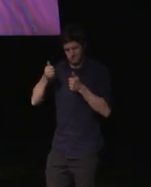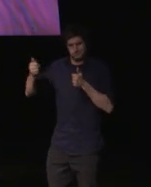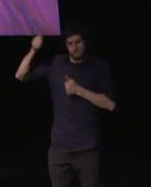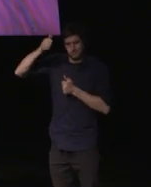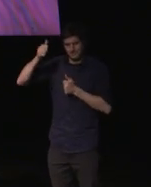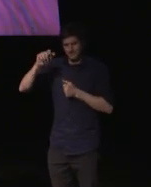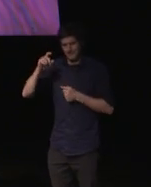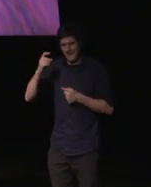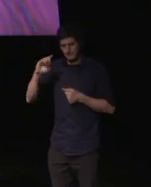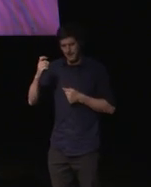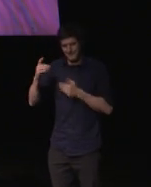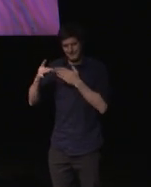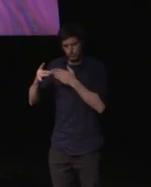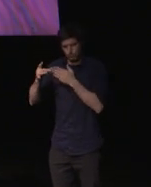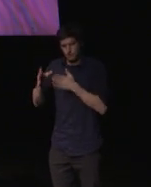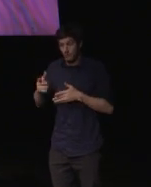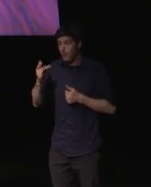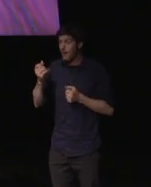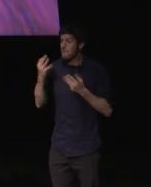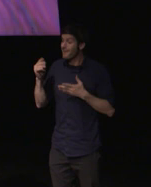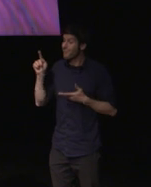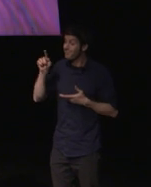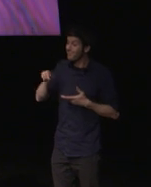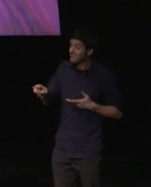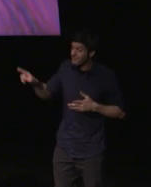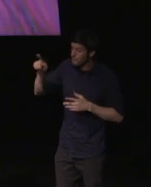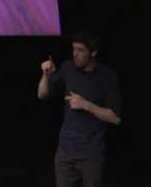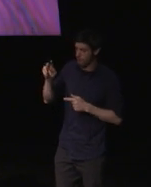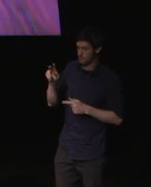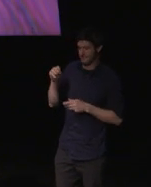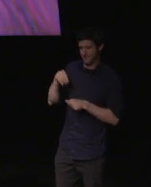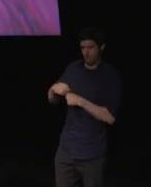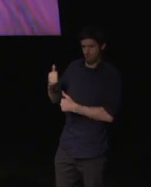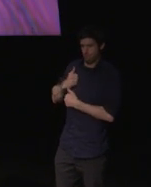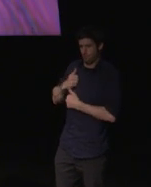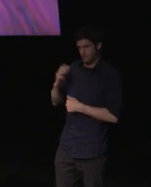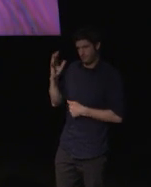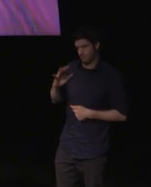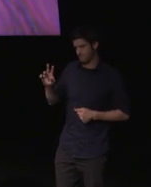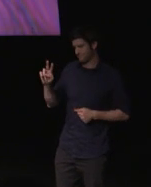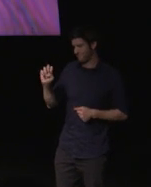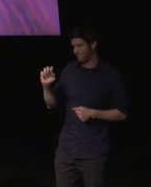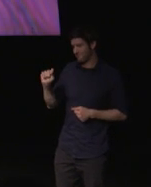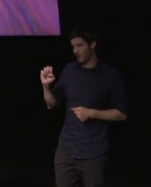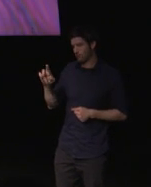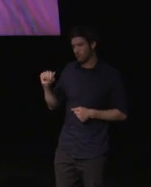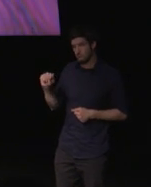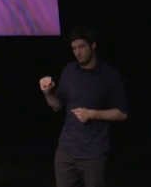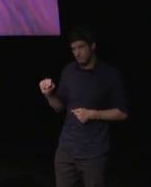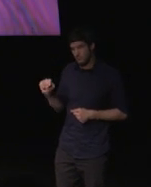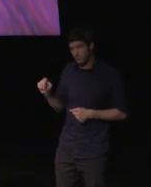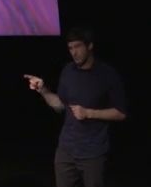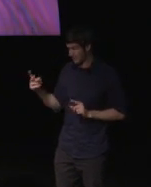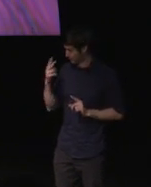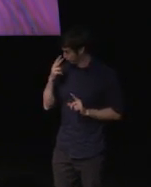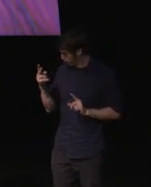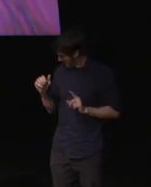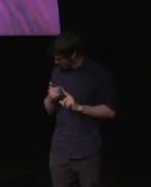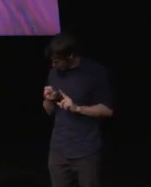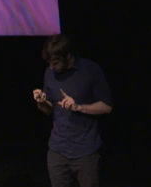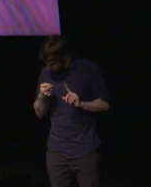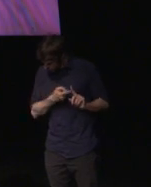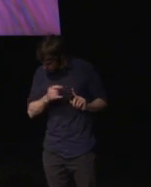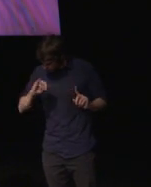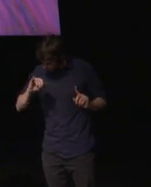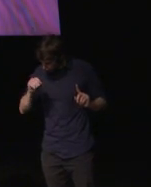veterans. And when they saw how this specialized rig empowered Josh and what he'd